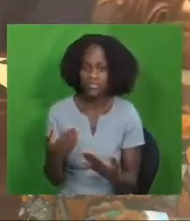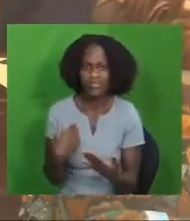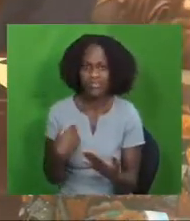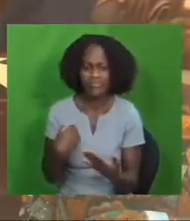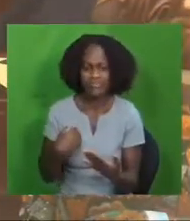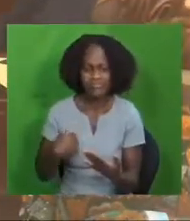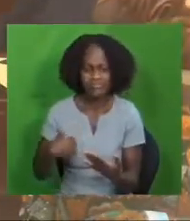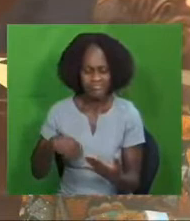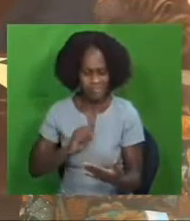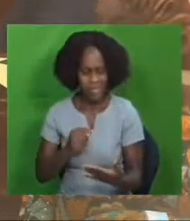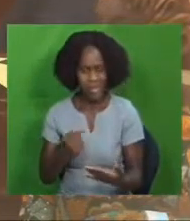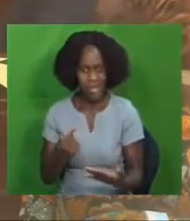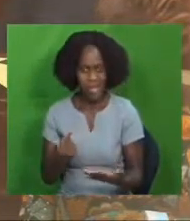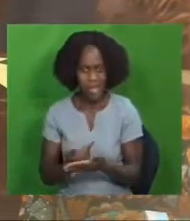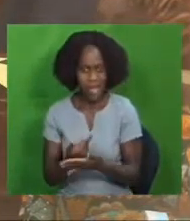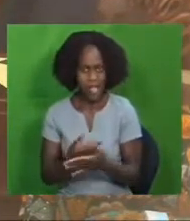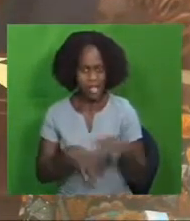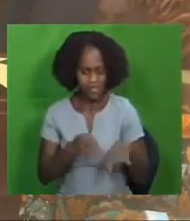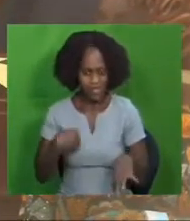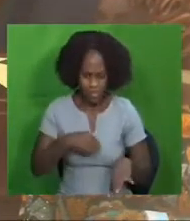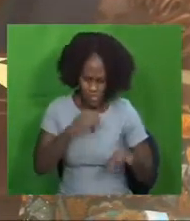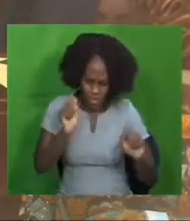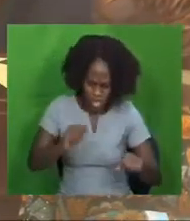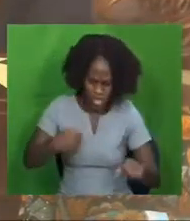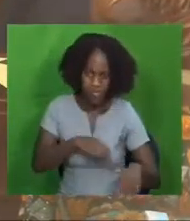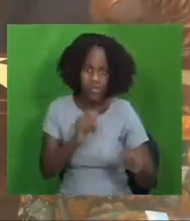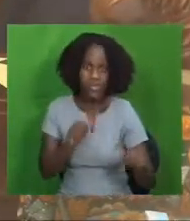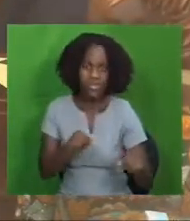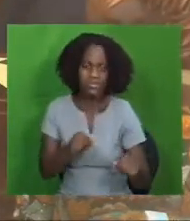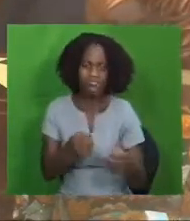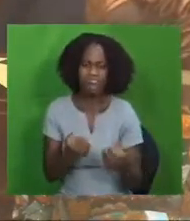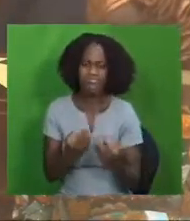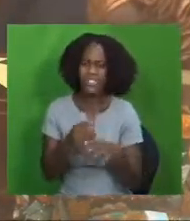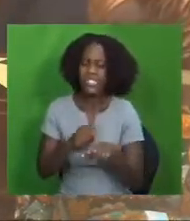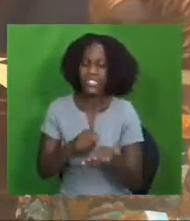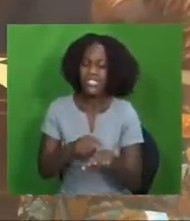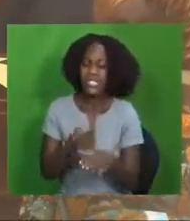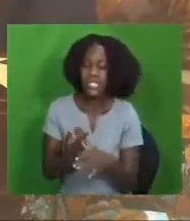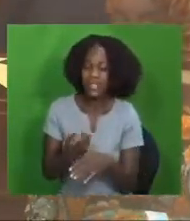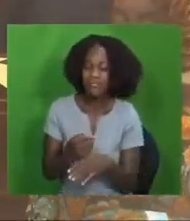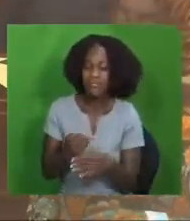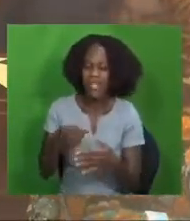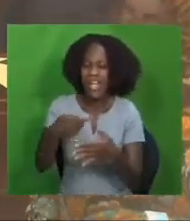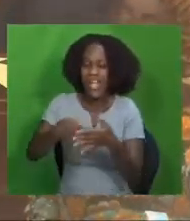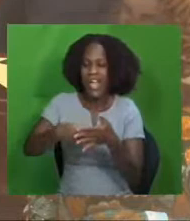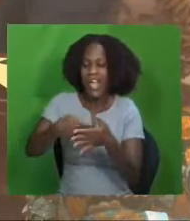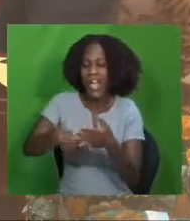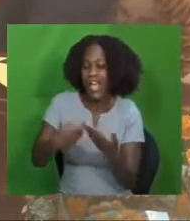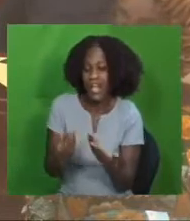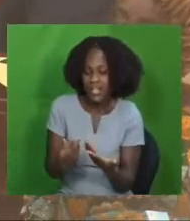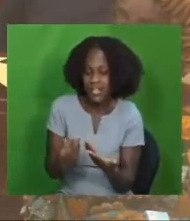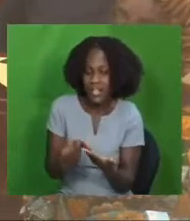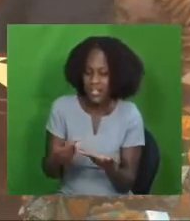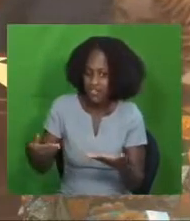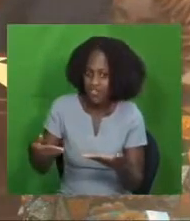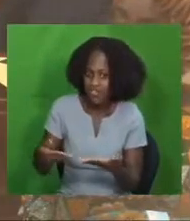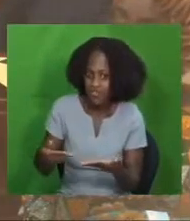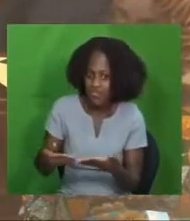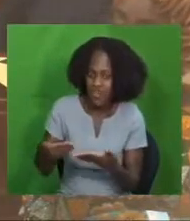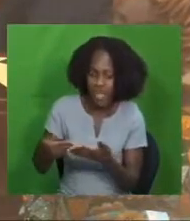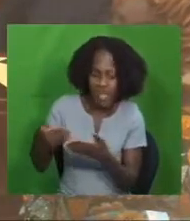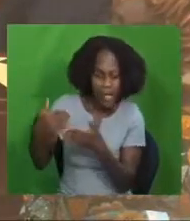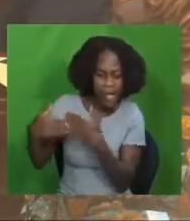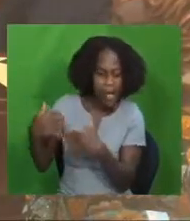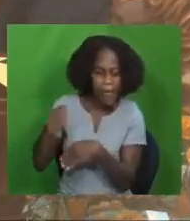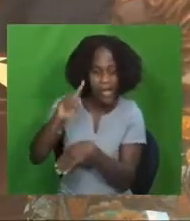Ghanaians? Previously, many of our tax or revenue measures were being influenced greatly by government partners without